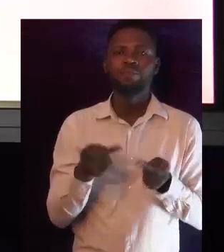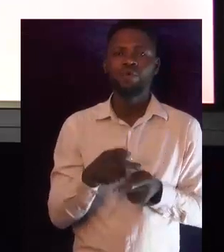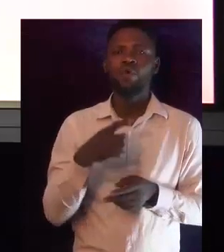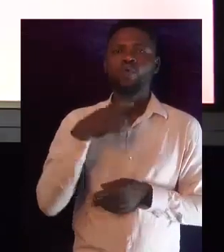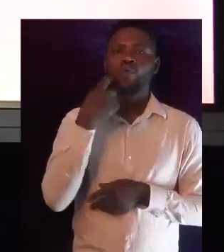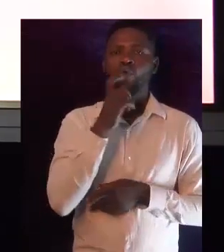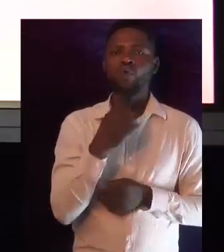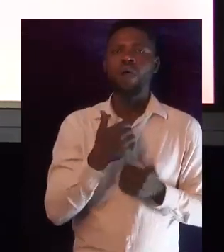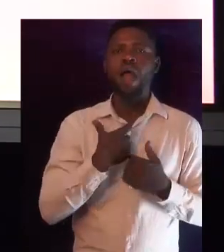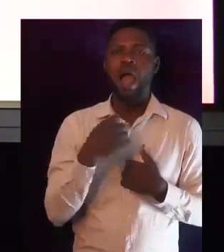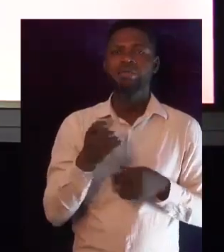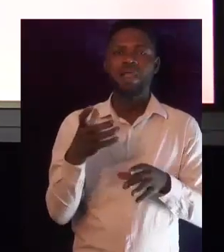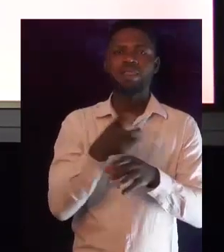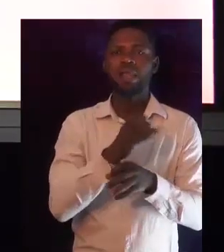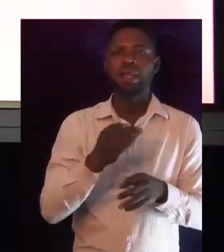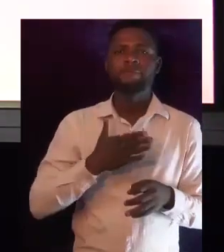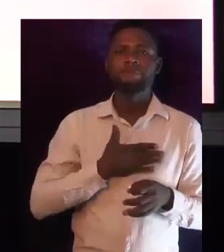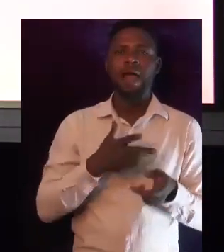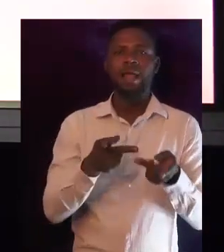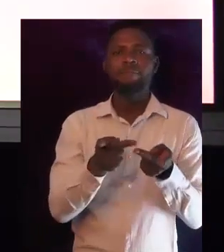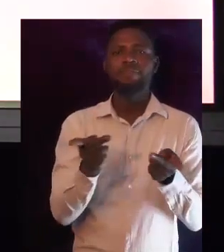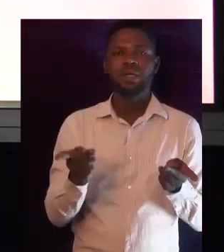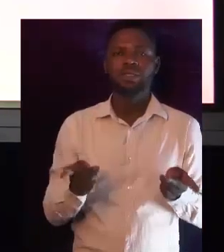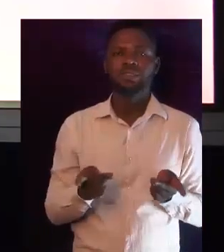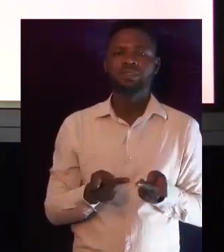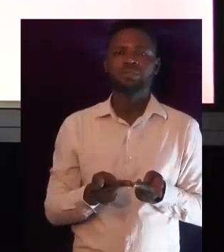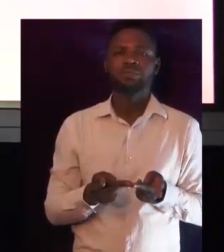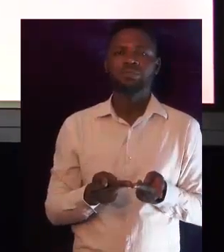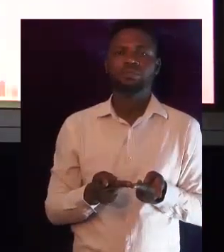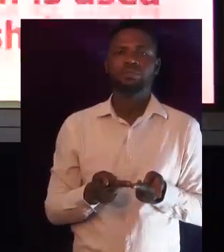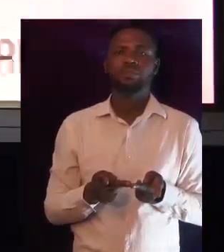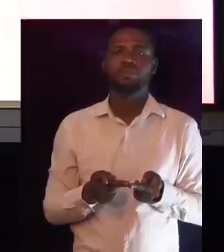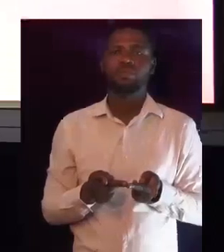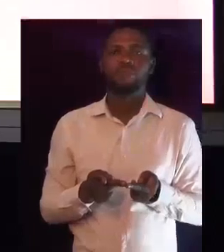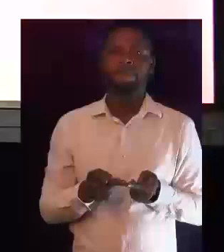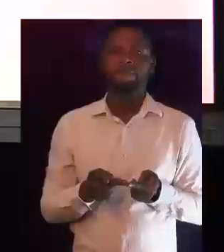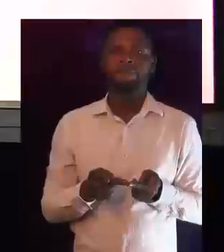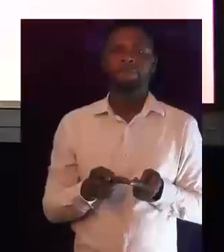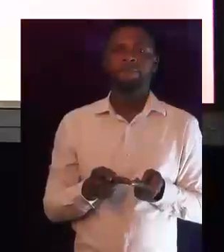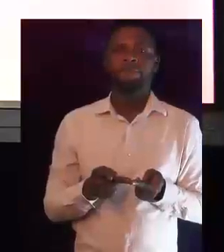It means who has taken my plate?